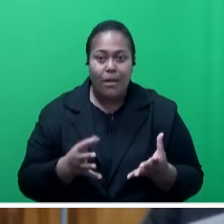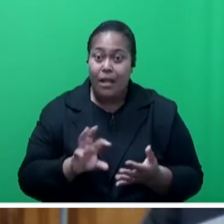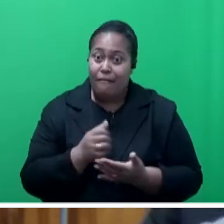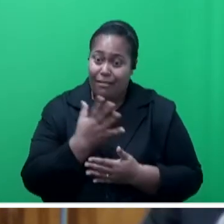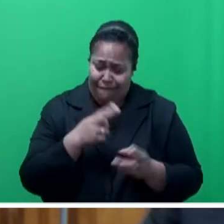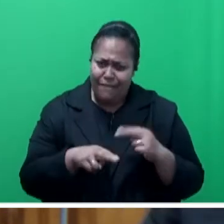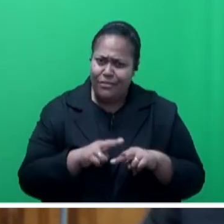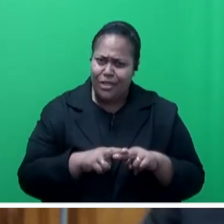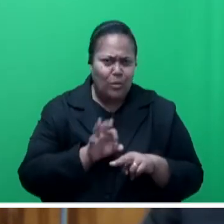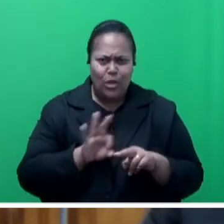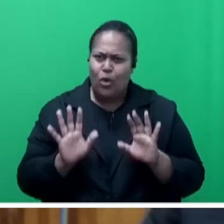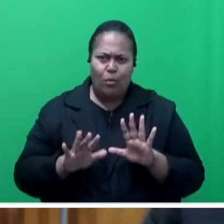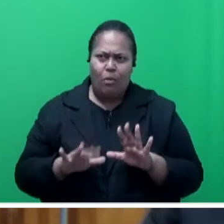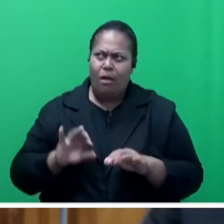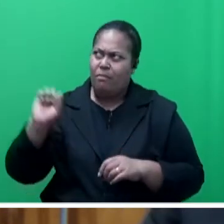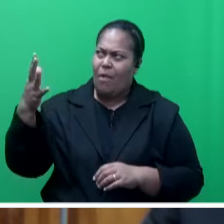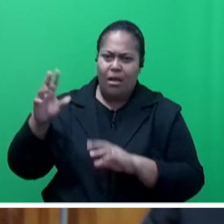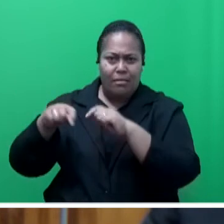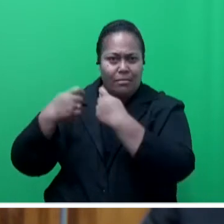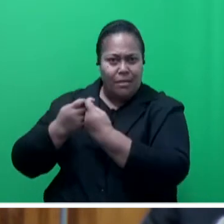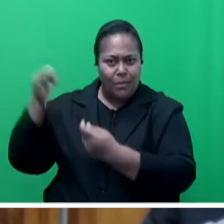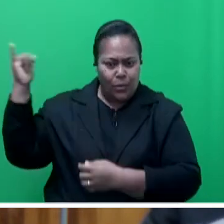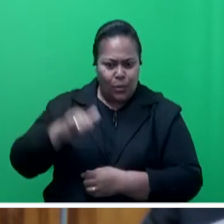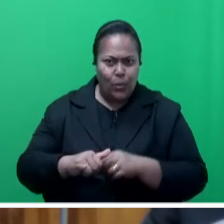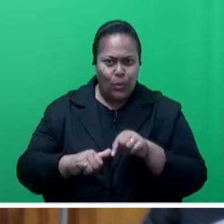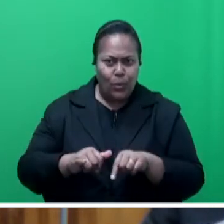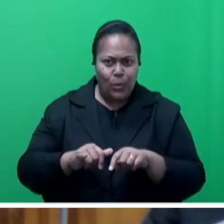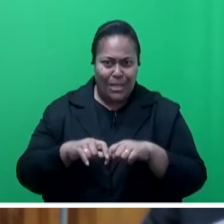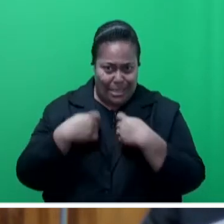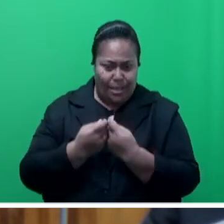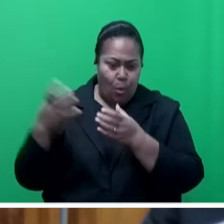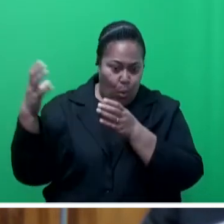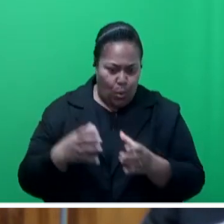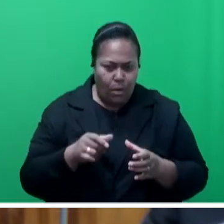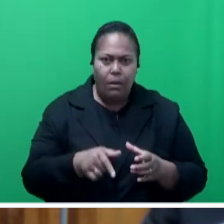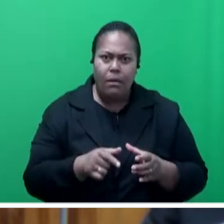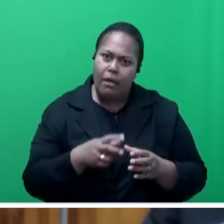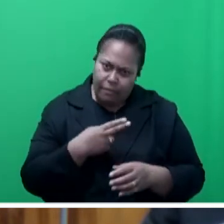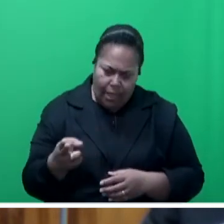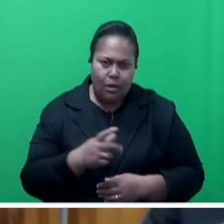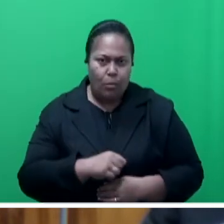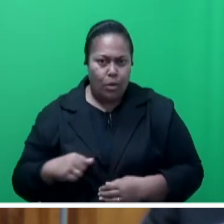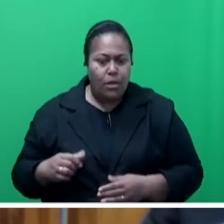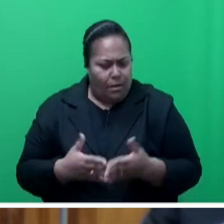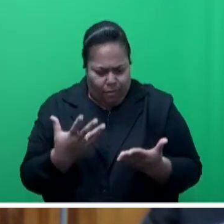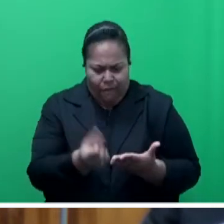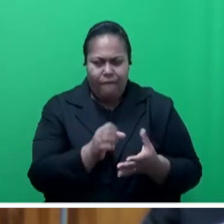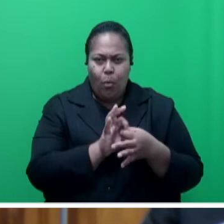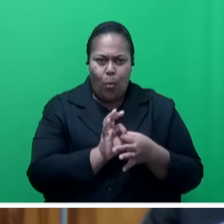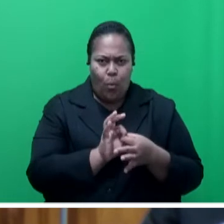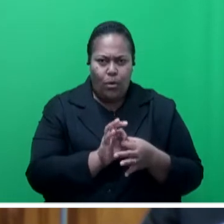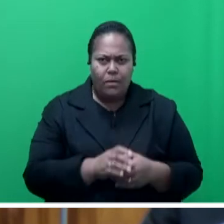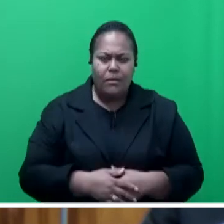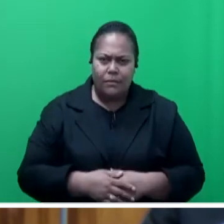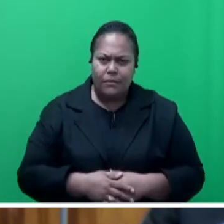than waiting for the team to come from overseas. And Honorable Dr. Lalabala would understand that in the interim period, they had to wait until